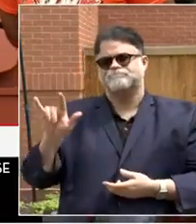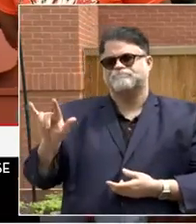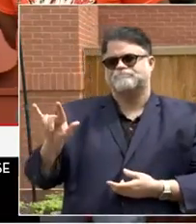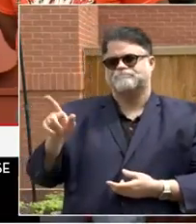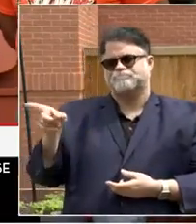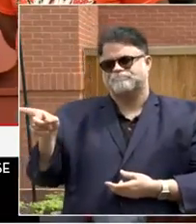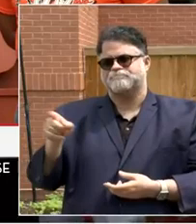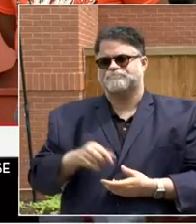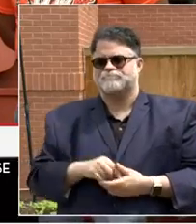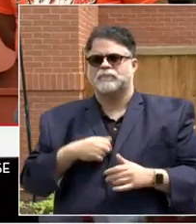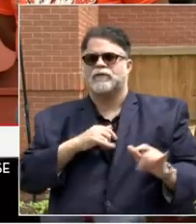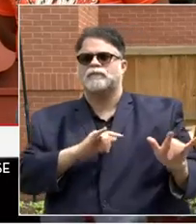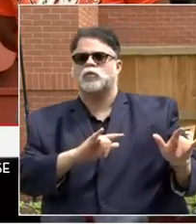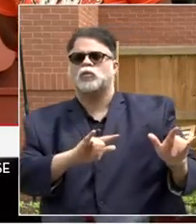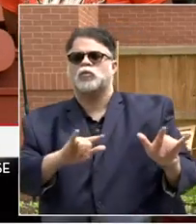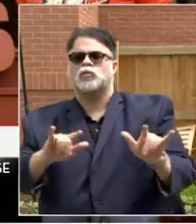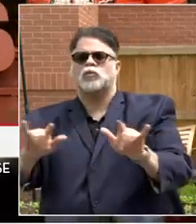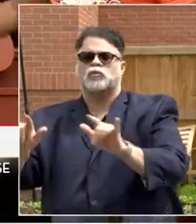you, Dion.